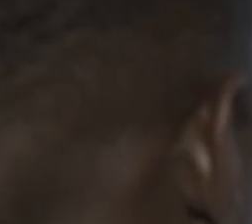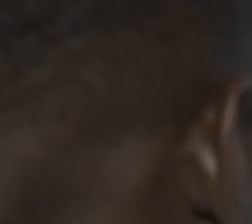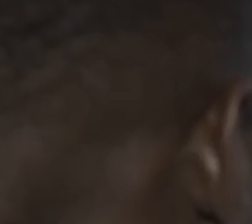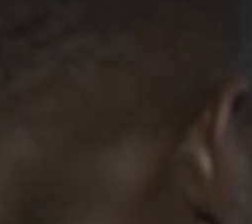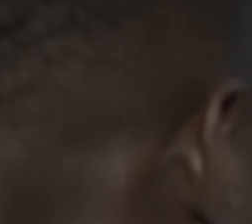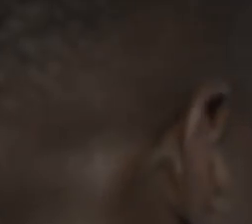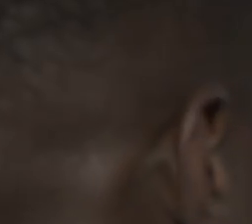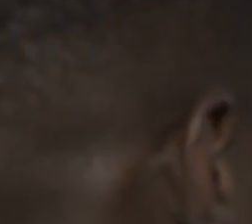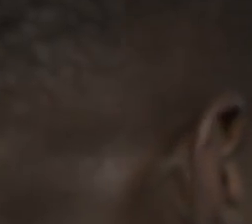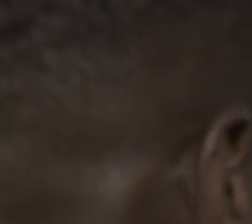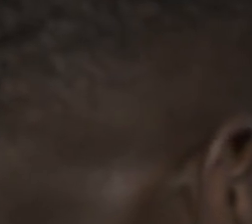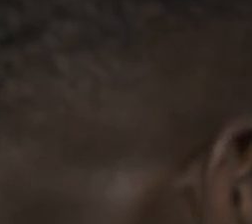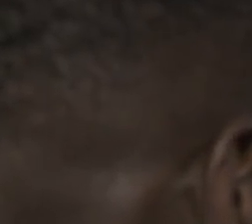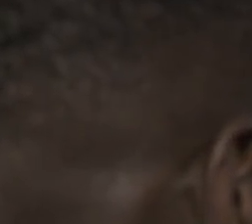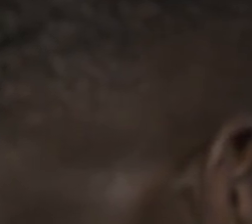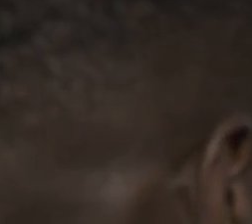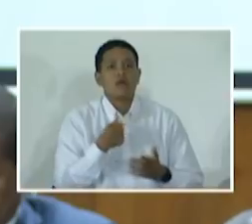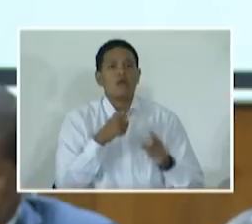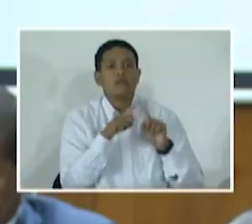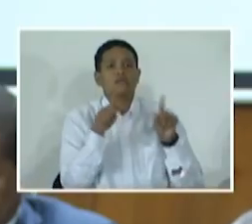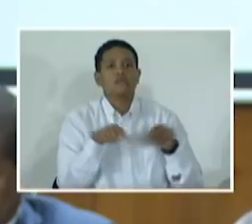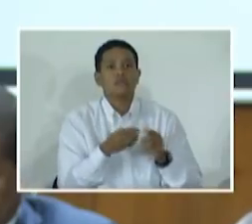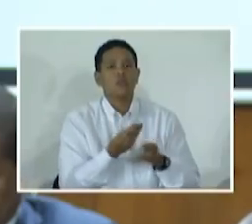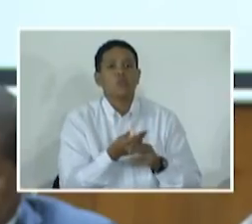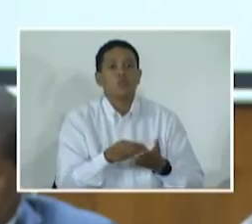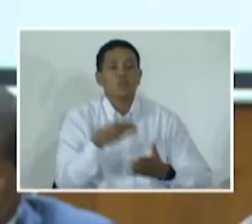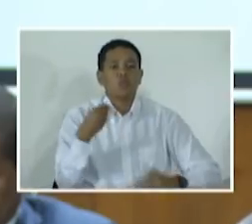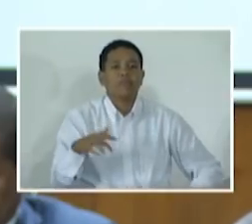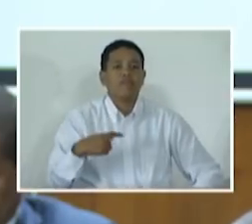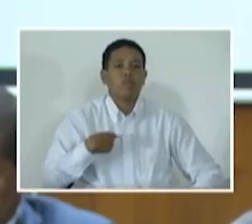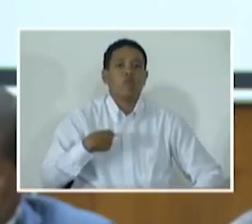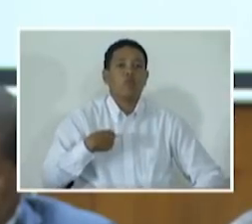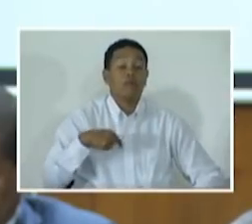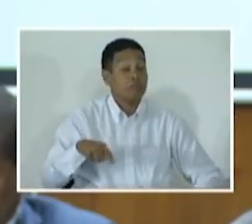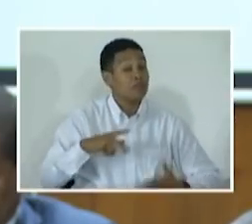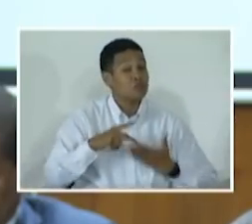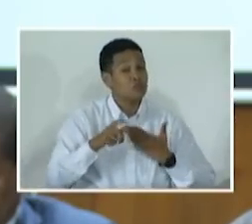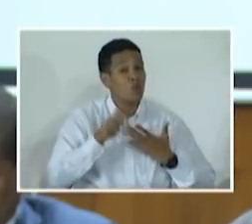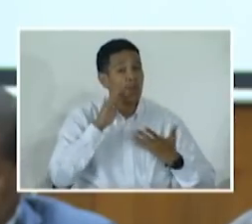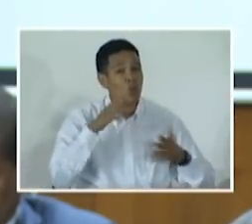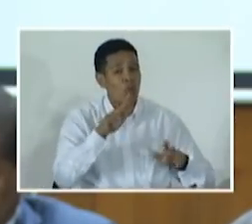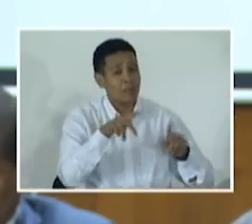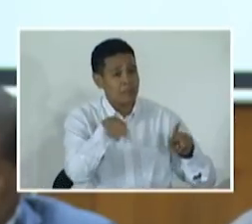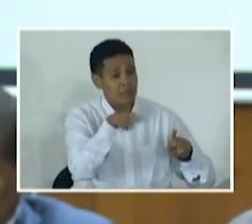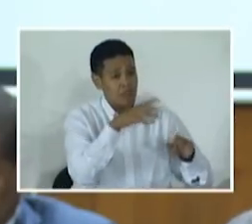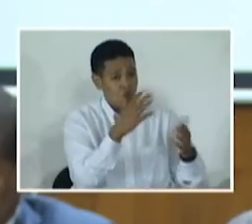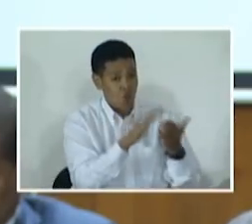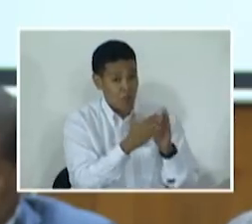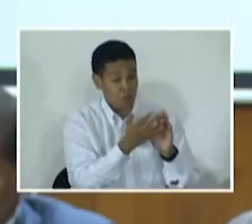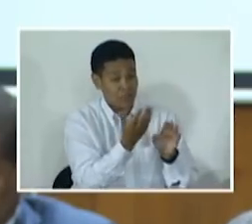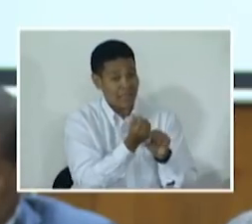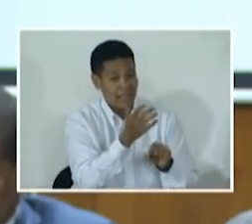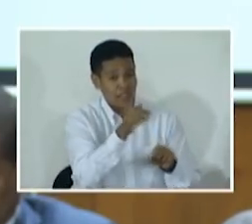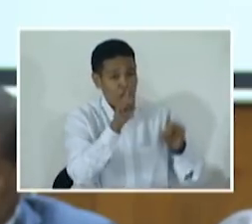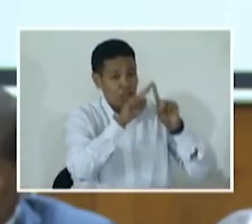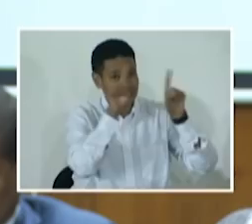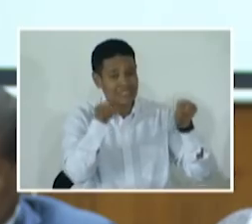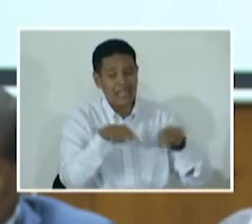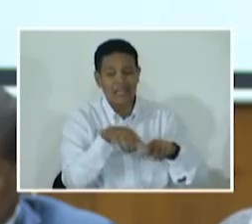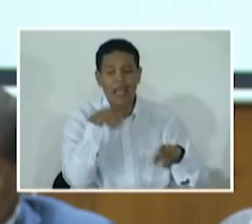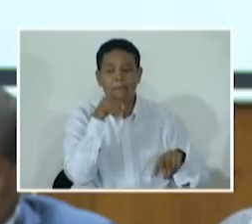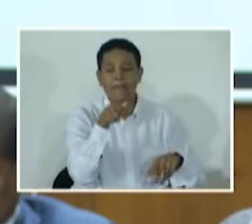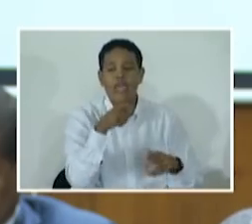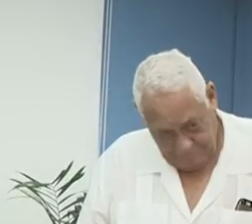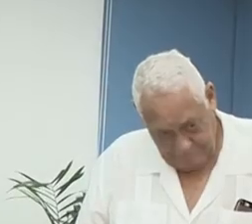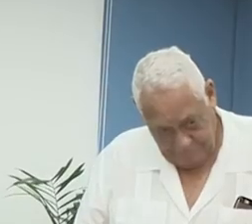made to legislation governing lands, and this program will allow persons in these communities to obtain their titles and pay the cost